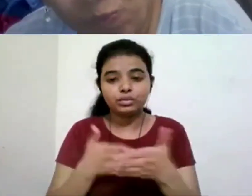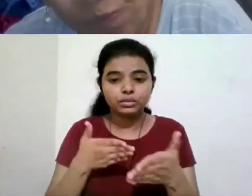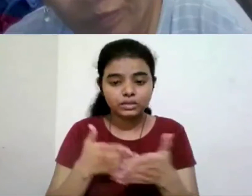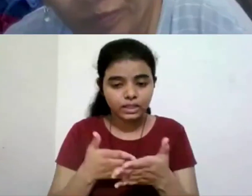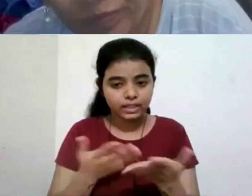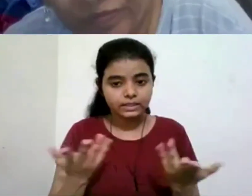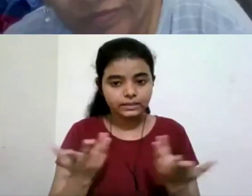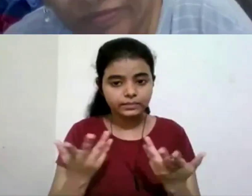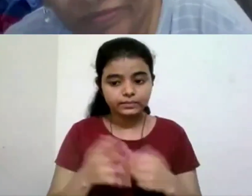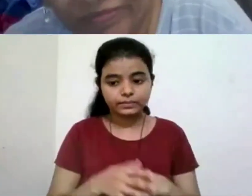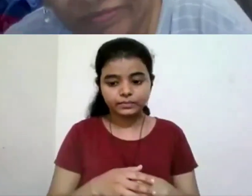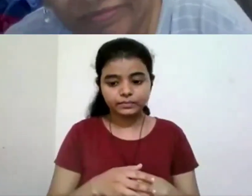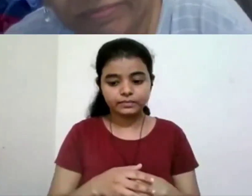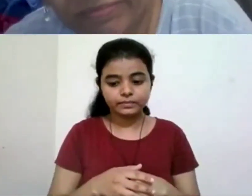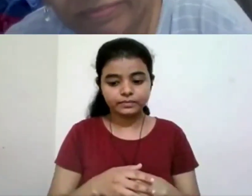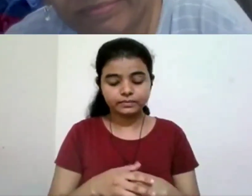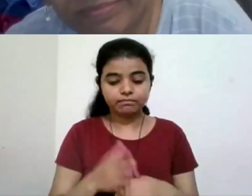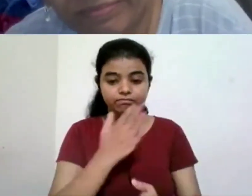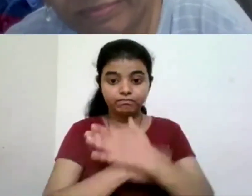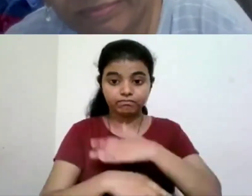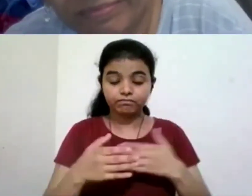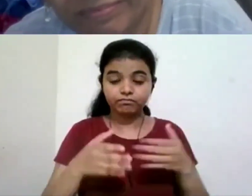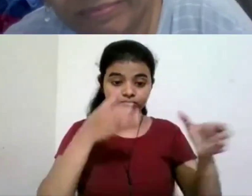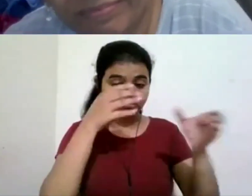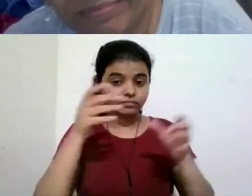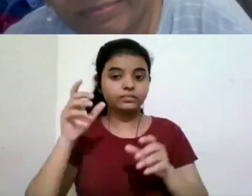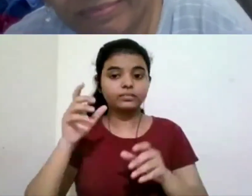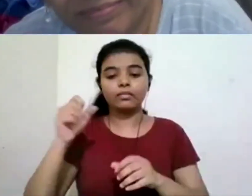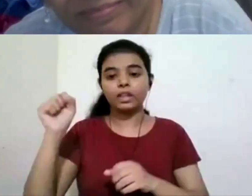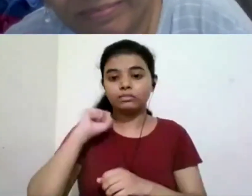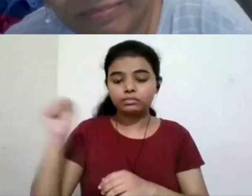as disability scholars and activists and academics